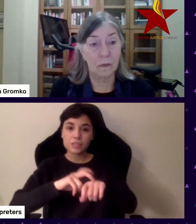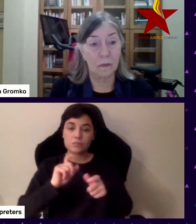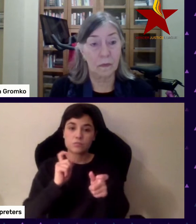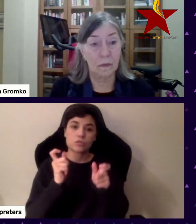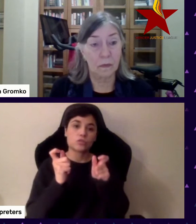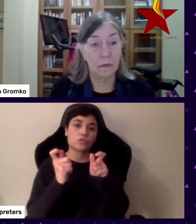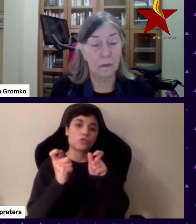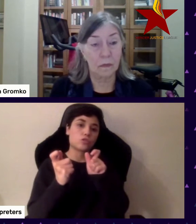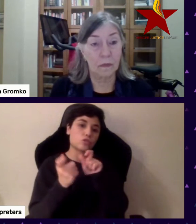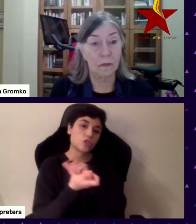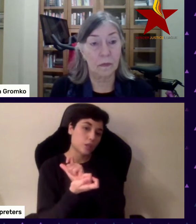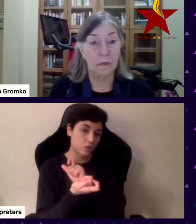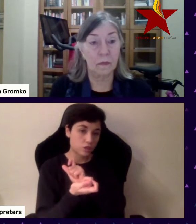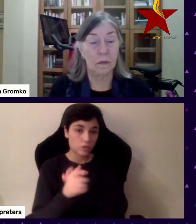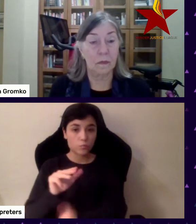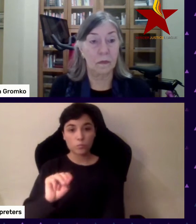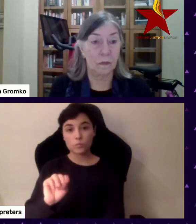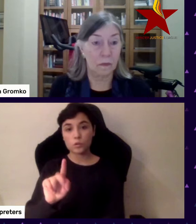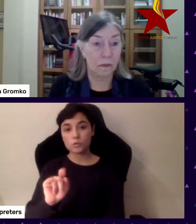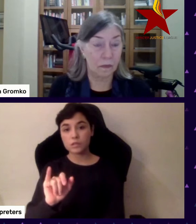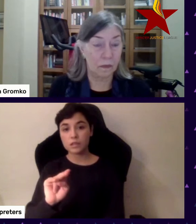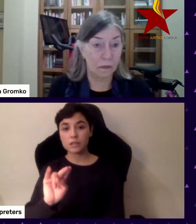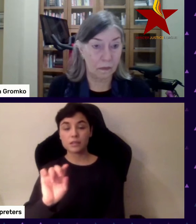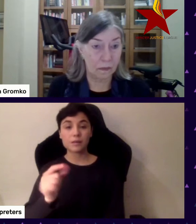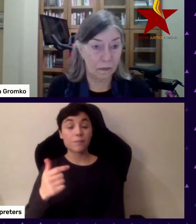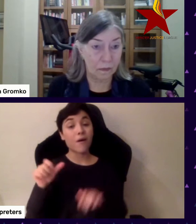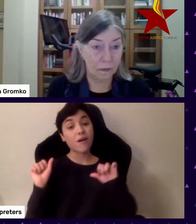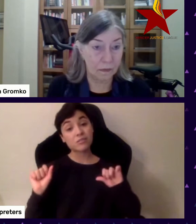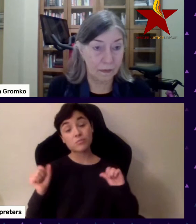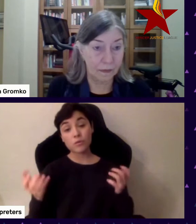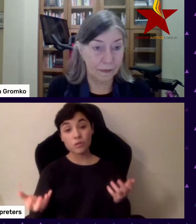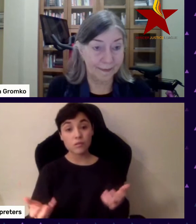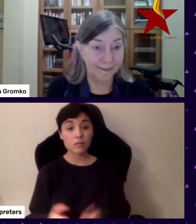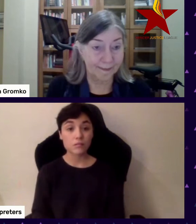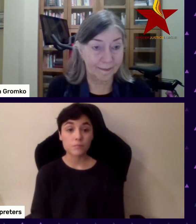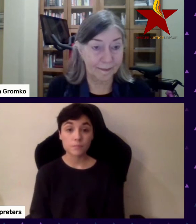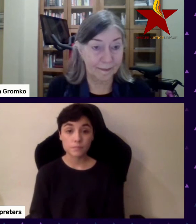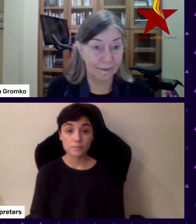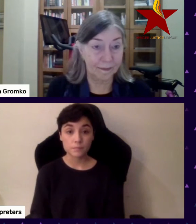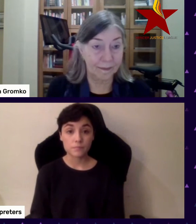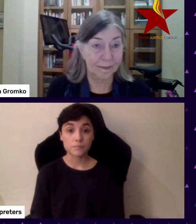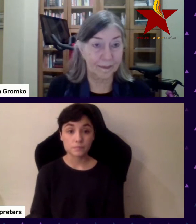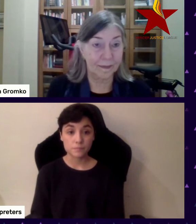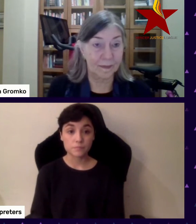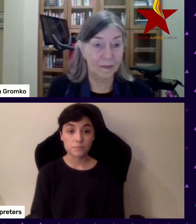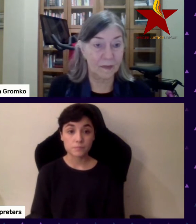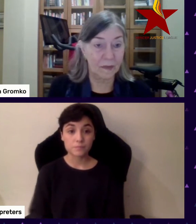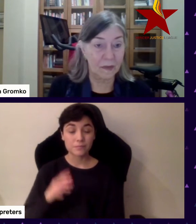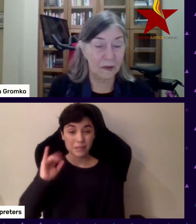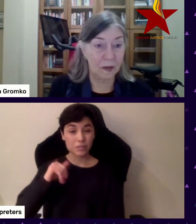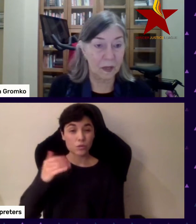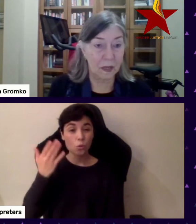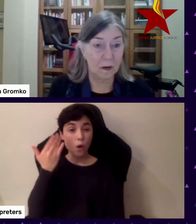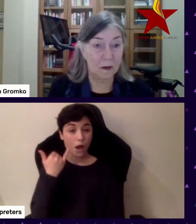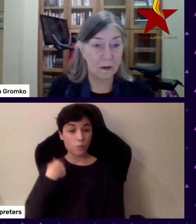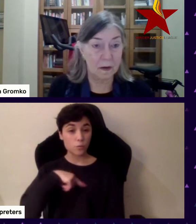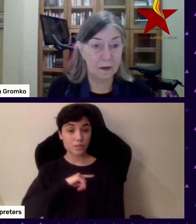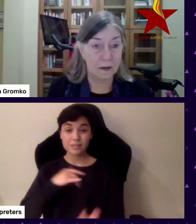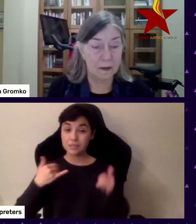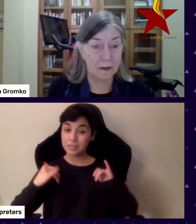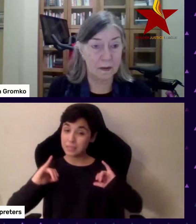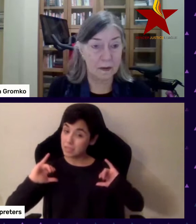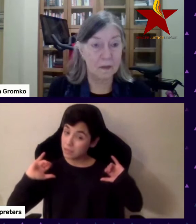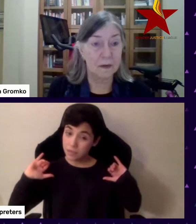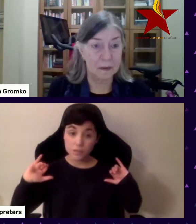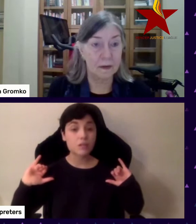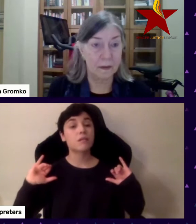smart and start to mutate against the vaccines that we have. Right. So that's why we still recommend those